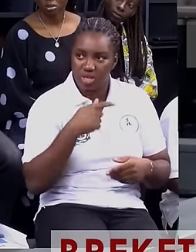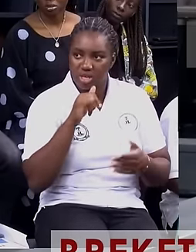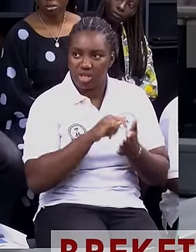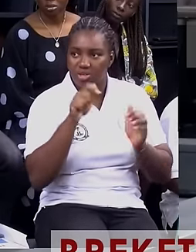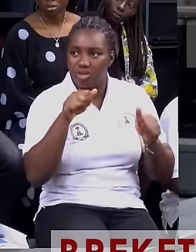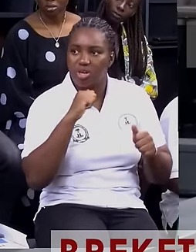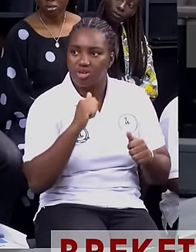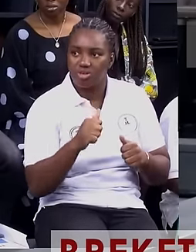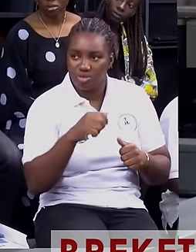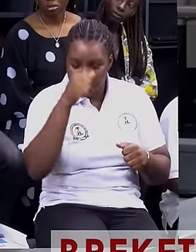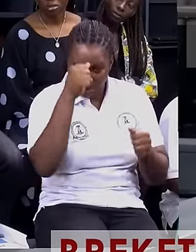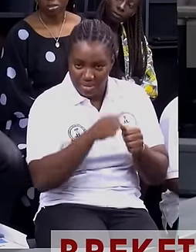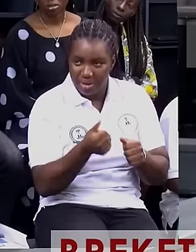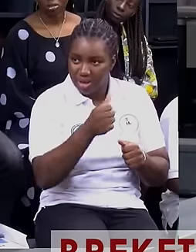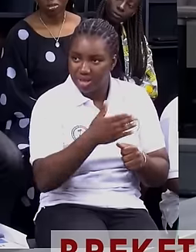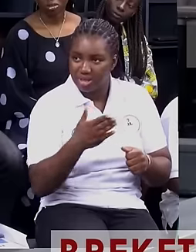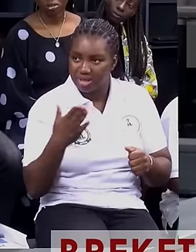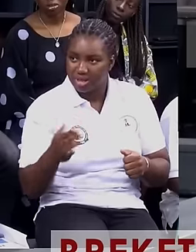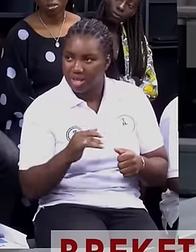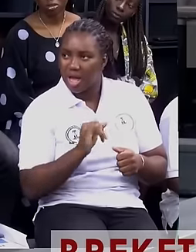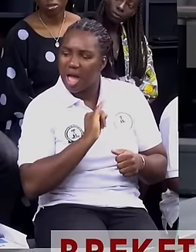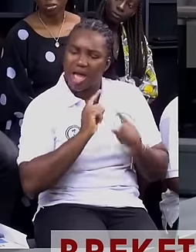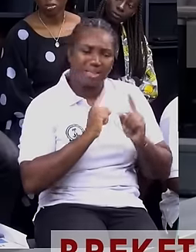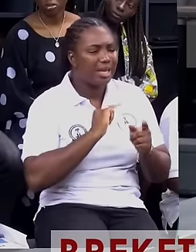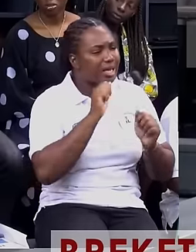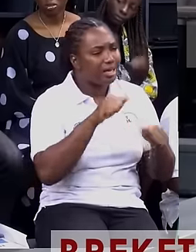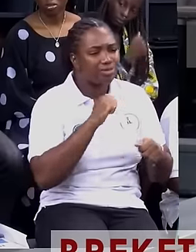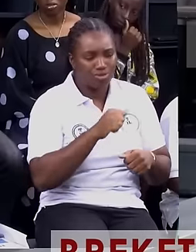remember anything? I said, no, I can't remember anything. I was crying.